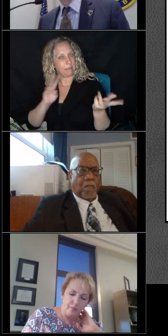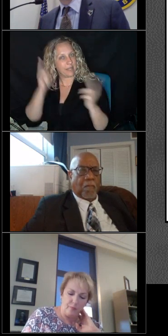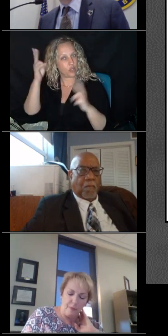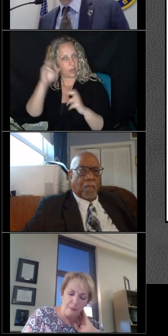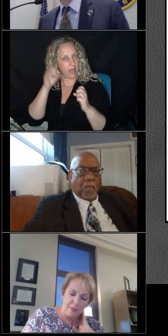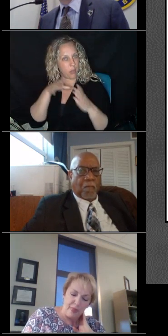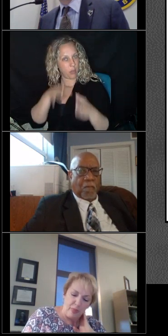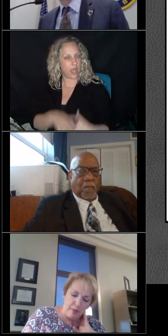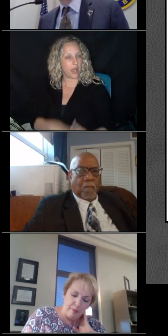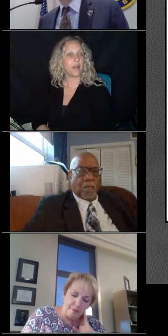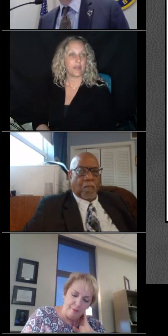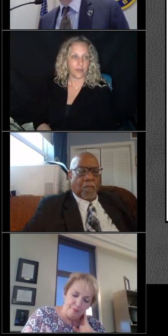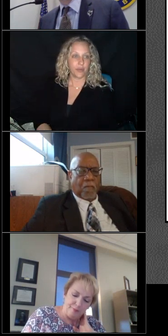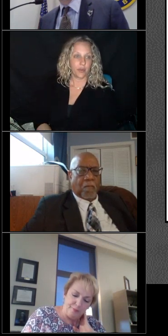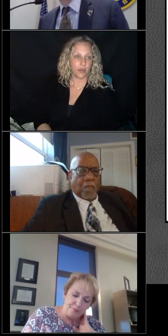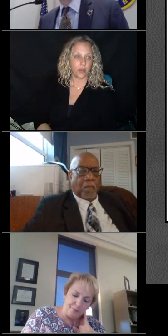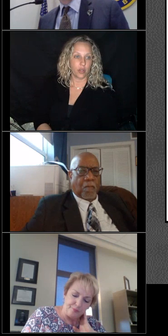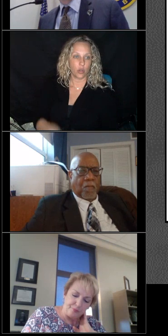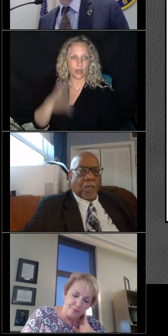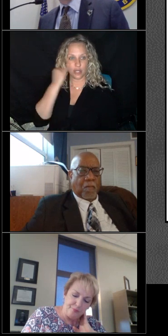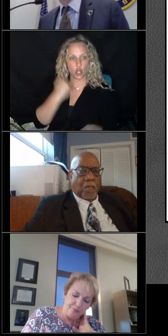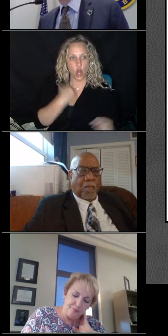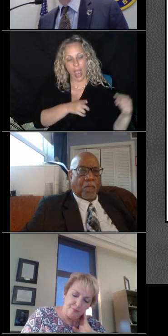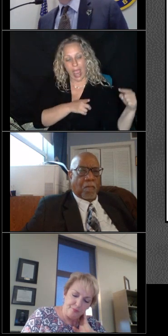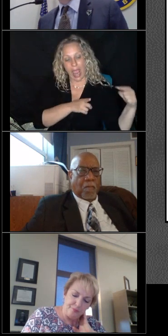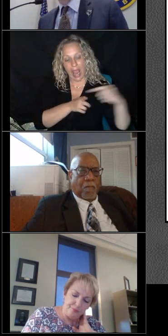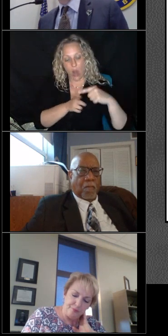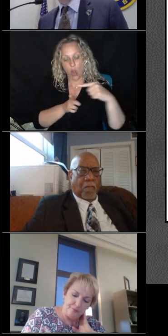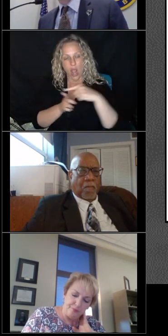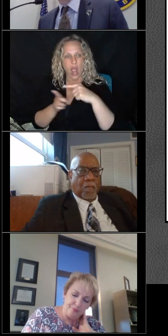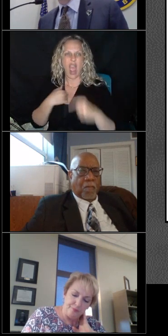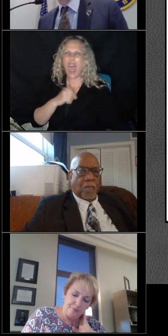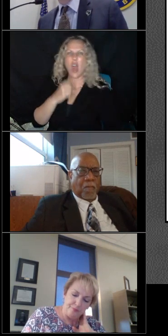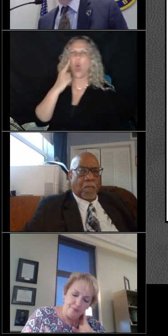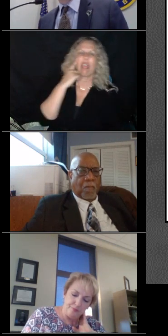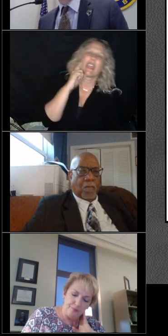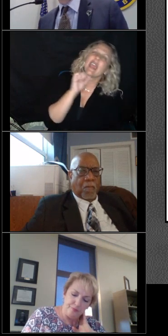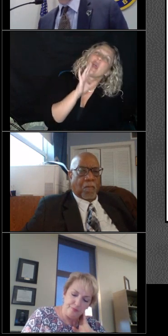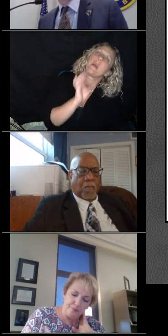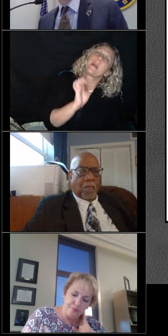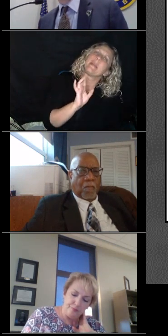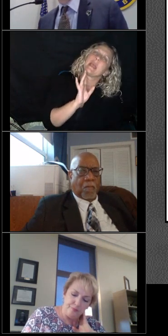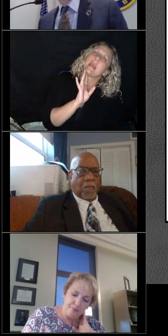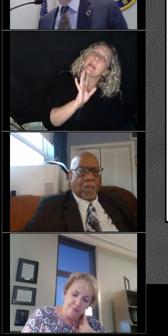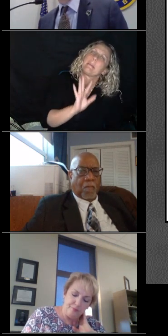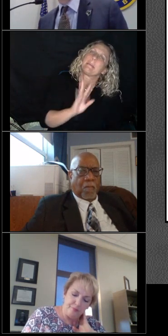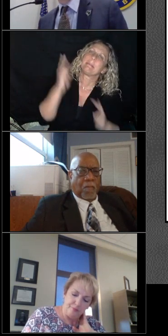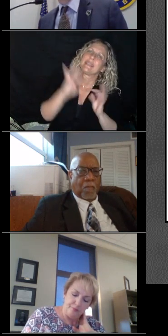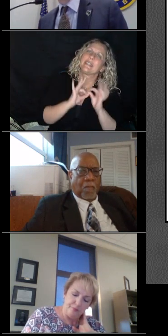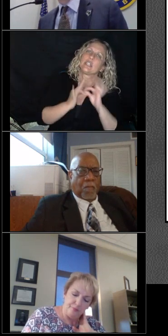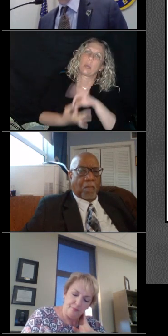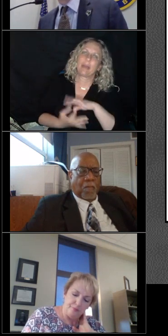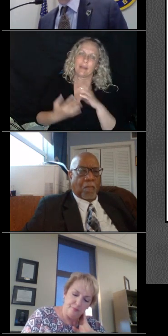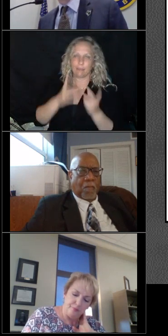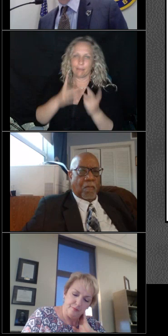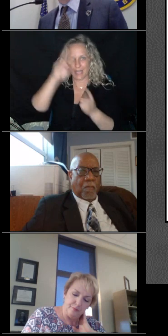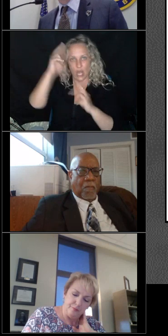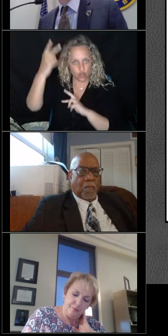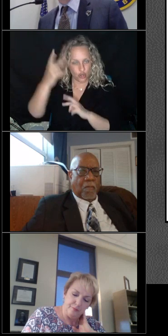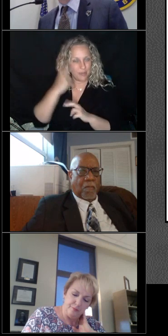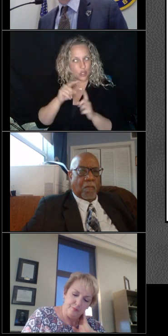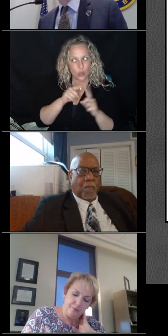way. If we're drawing like giant arrows. I don't think it would be misinterpreted. Okay. Because there's no signs